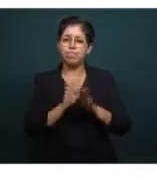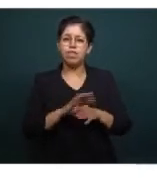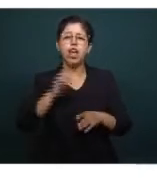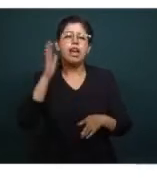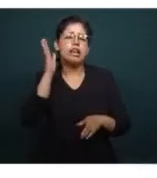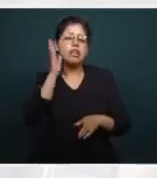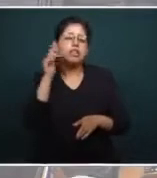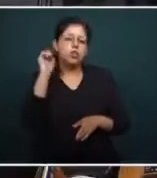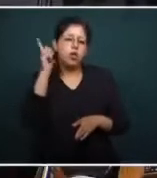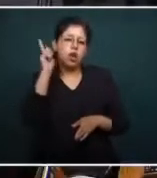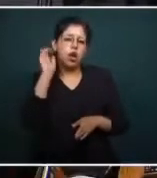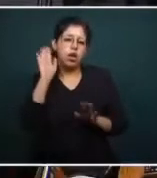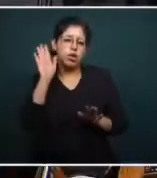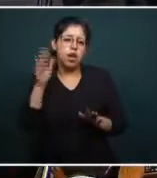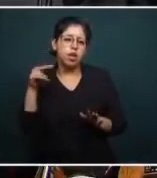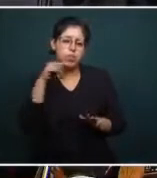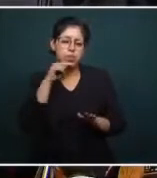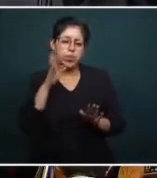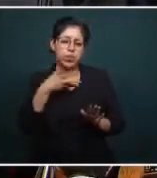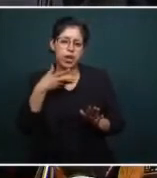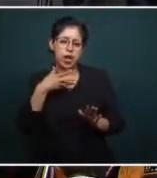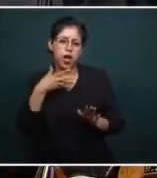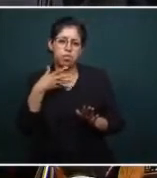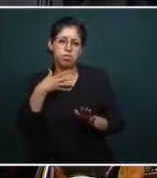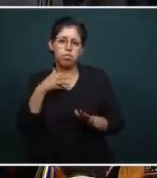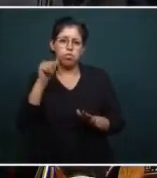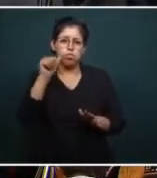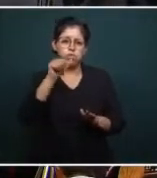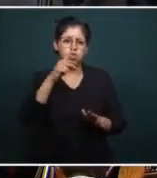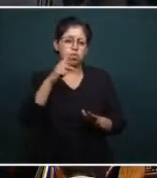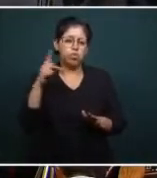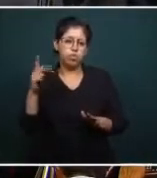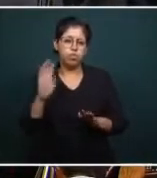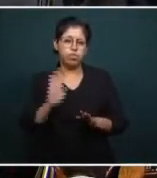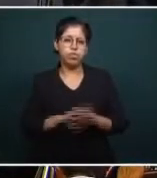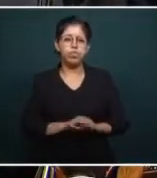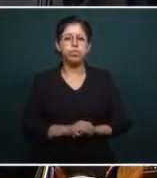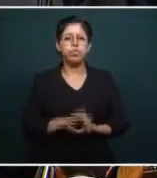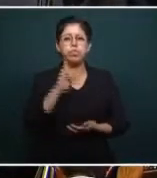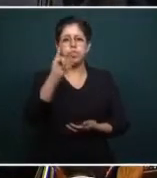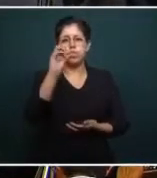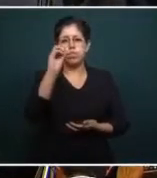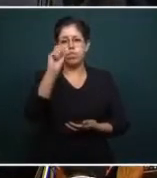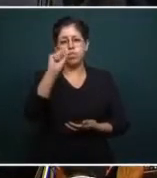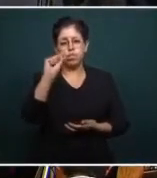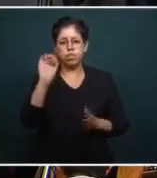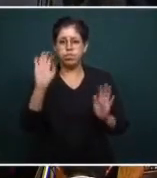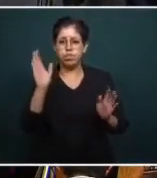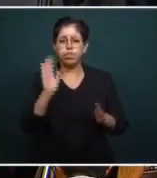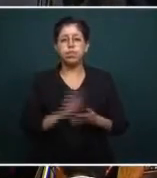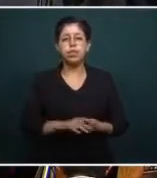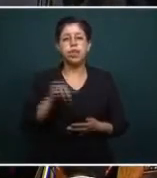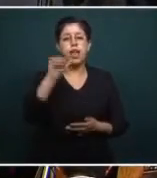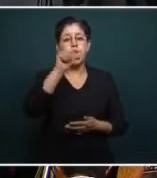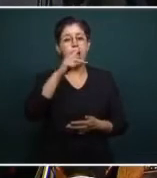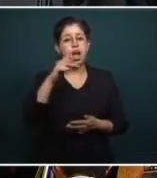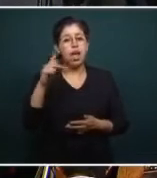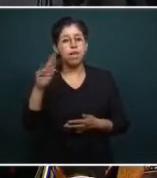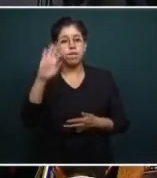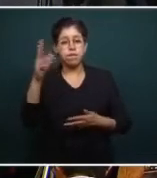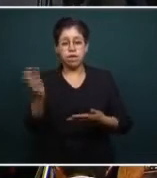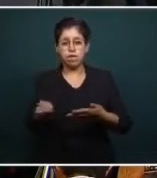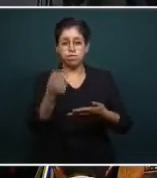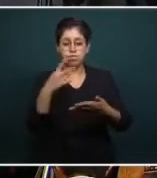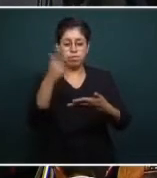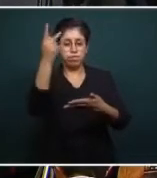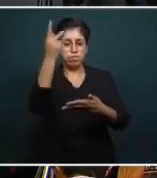products. permitan tener disponible a los consumidores también del sistema iOS. y So el from the laja, el US, they're precio not más allowing bajo it en to todo